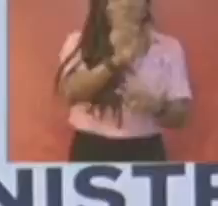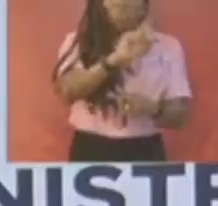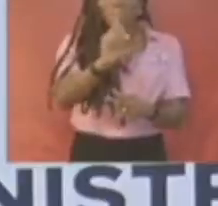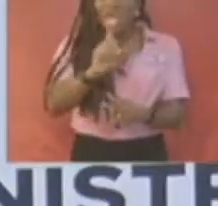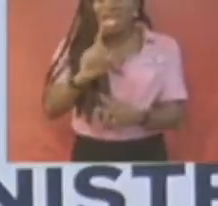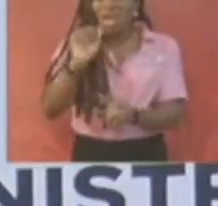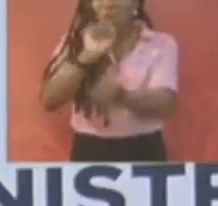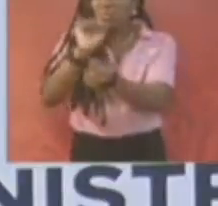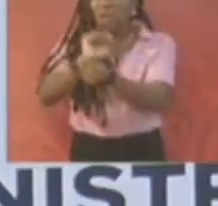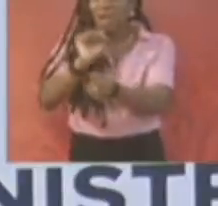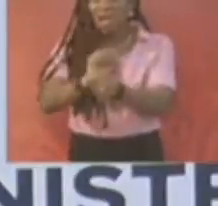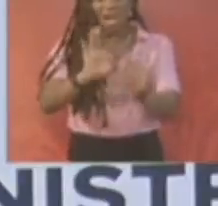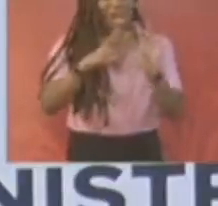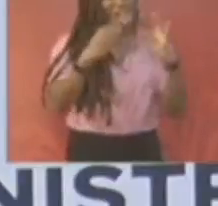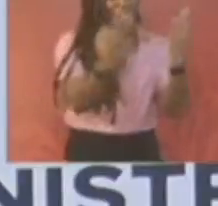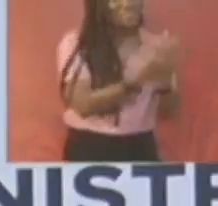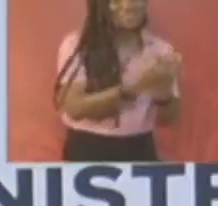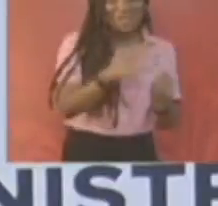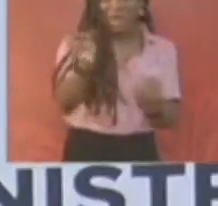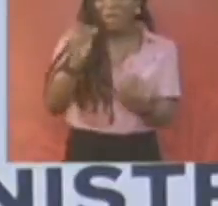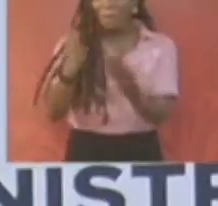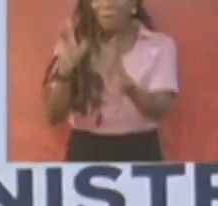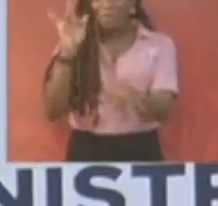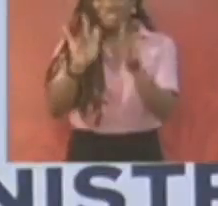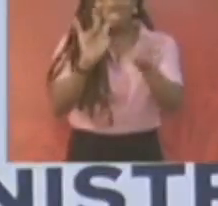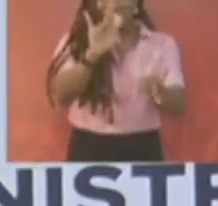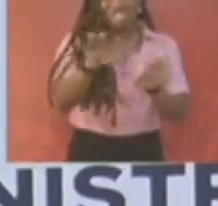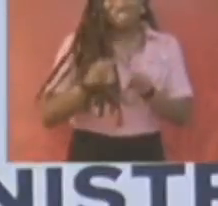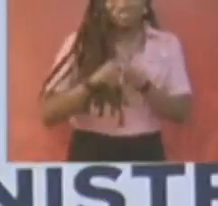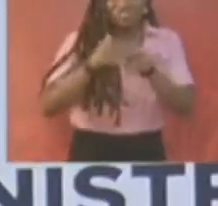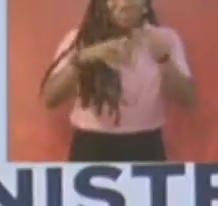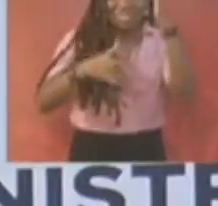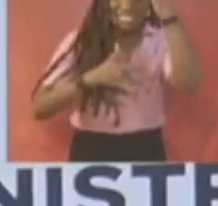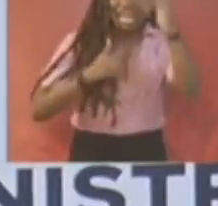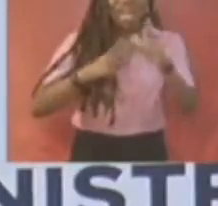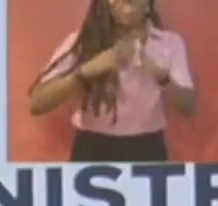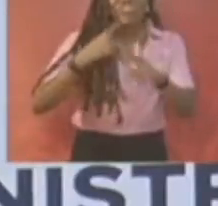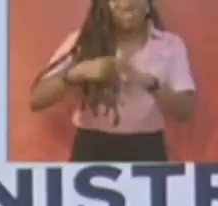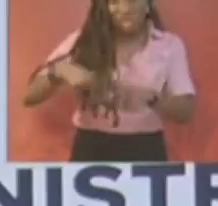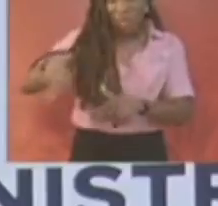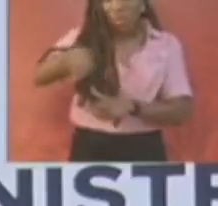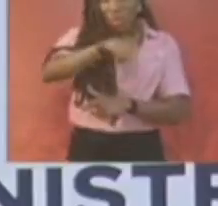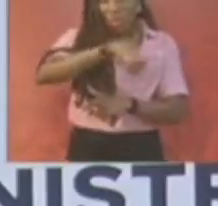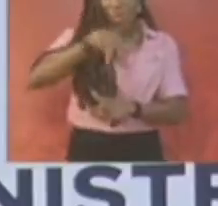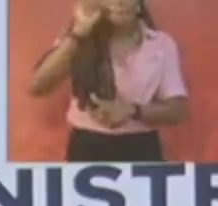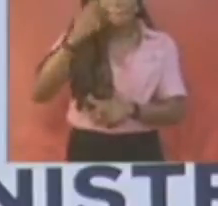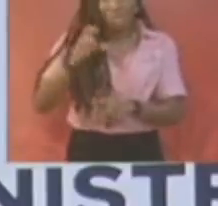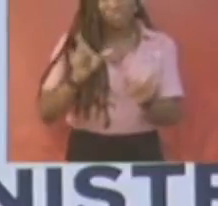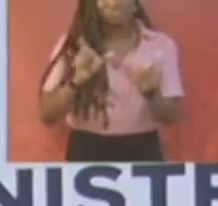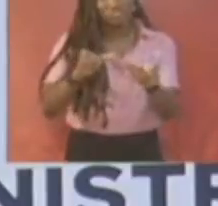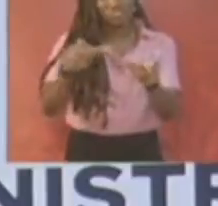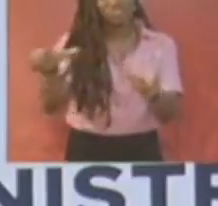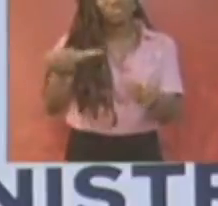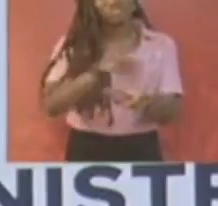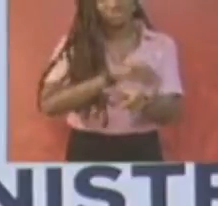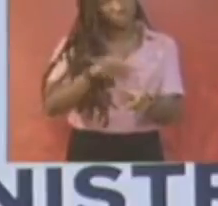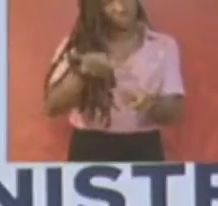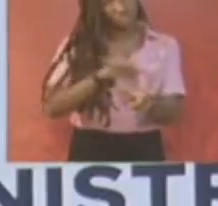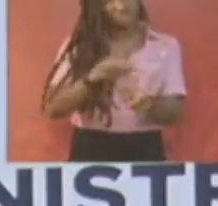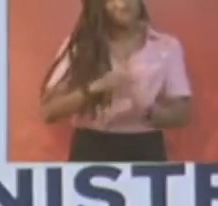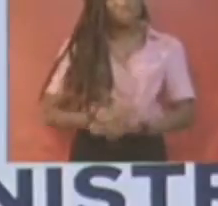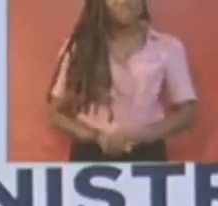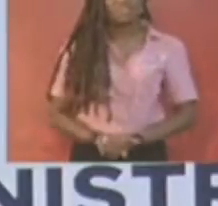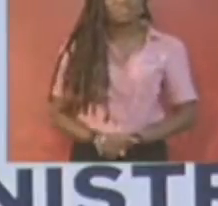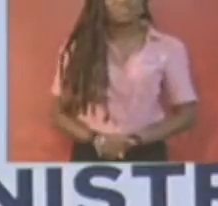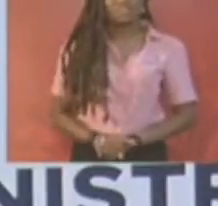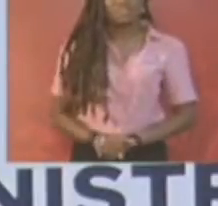exposed and therefore need to be quarantined. We don't have preemptive quarantine just on the basis of having been in one place or another, because then we need